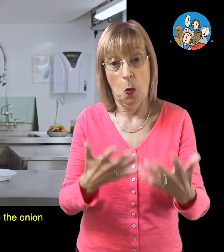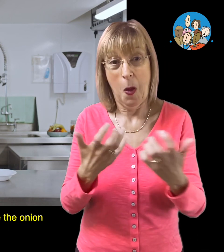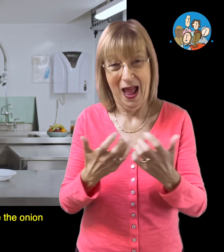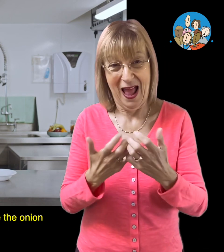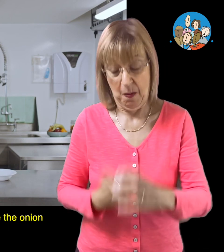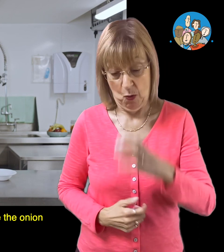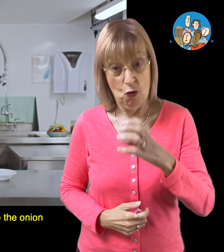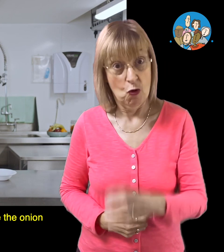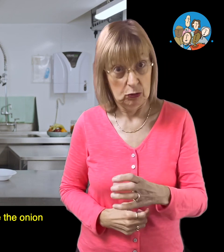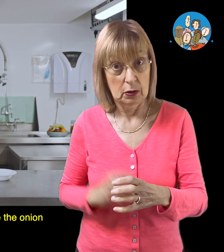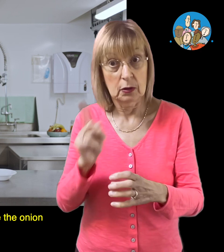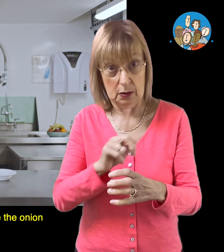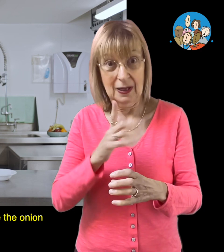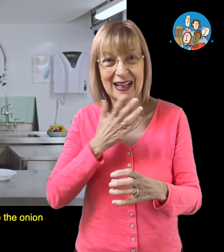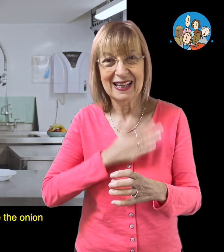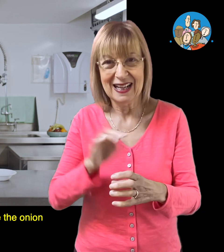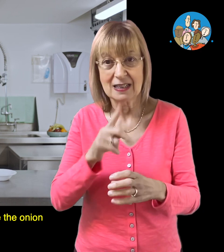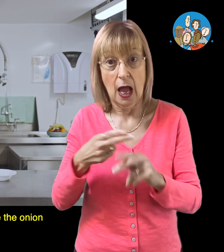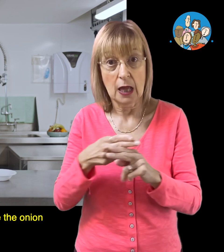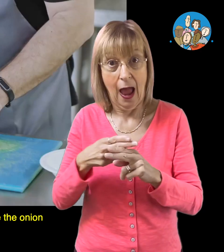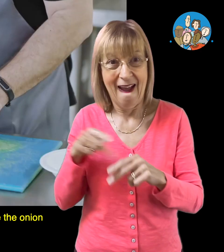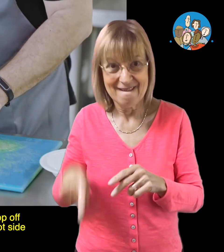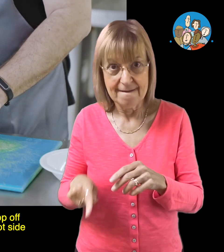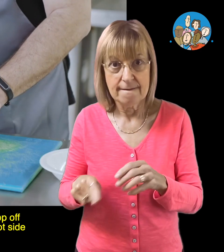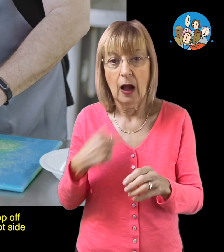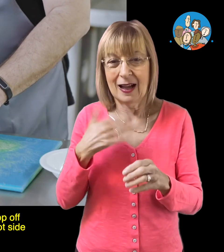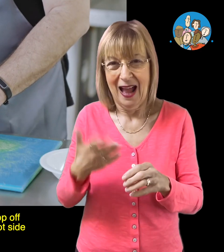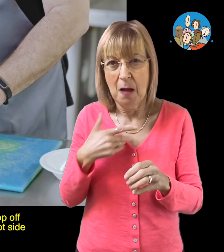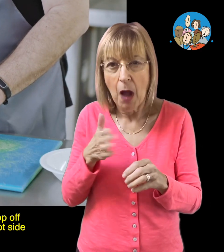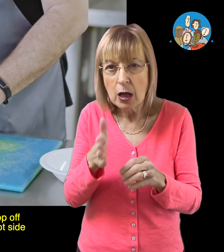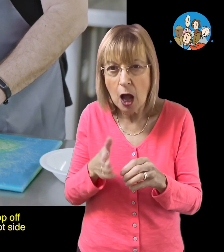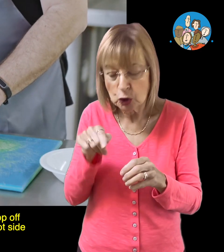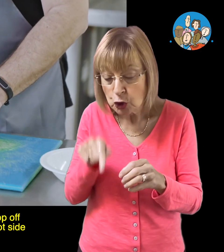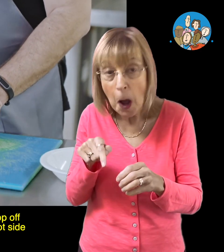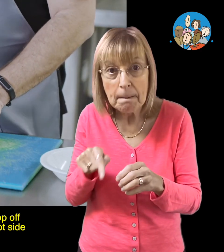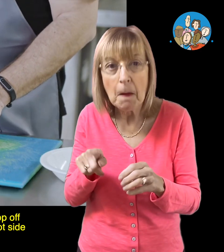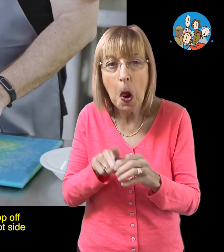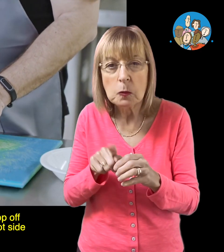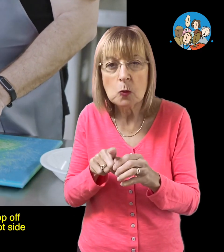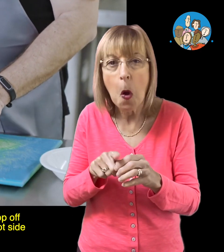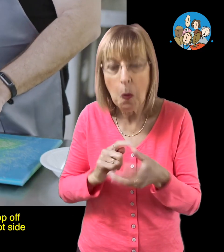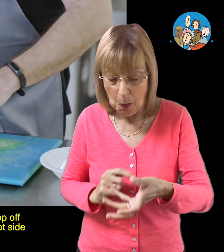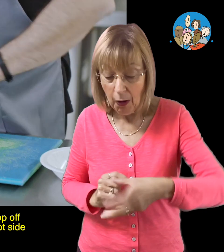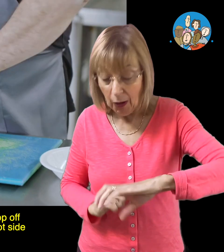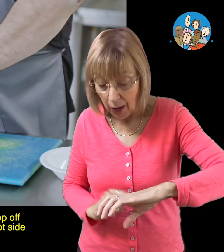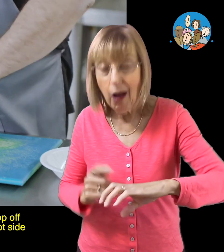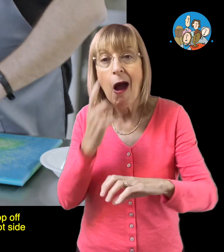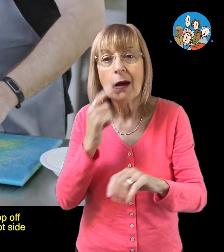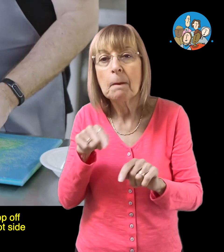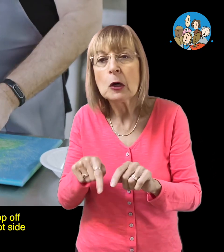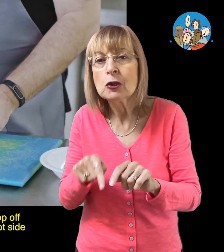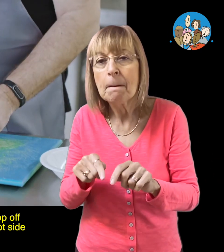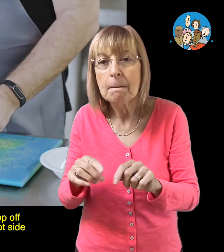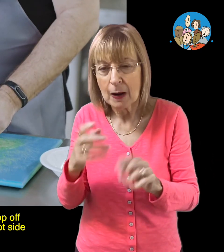to secure the onion, and then I'm going to use my knife and I'm just going to cut down and take the top off. I'm going to